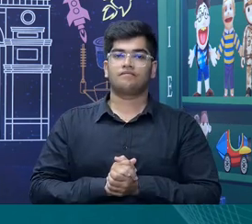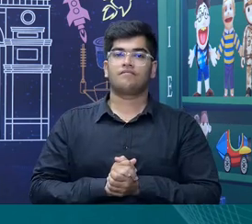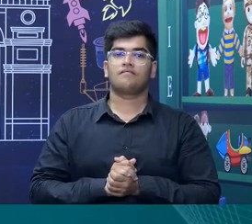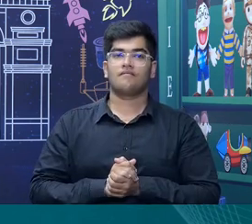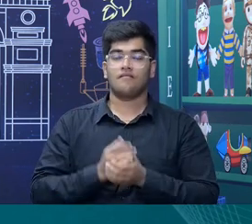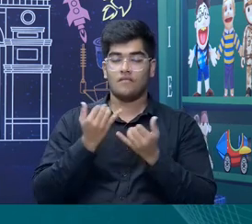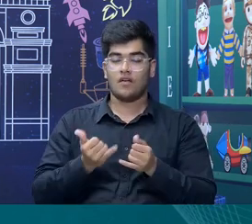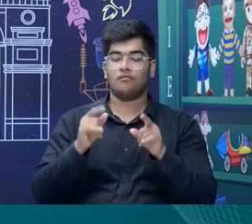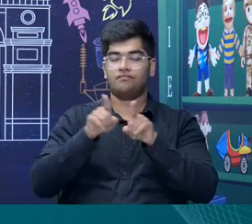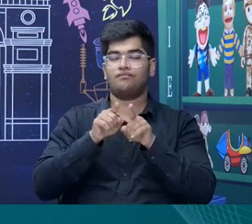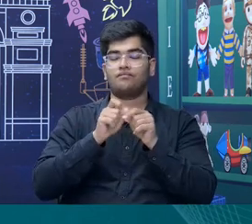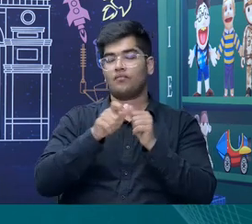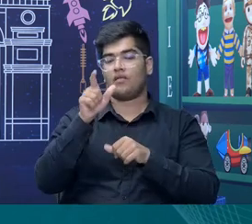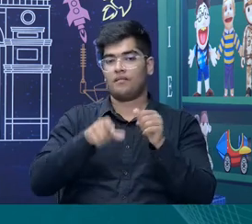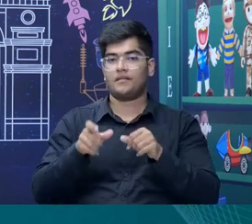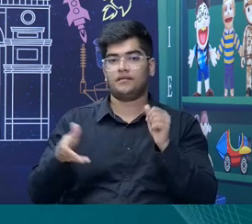foreign